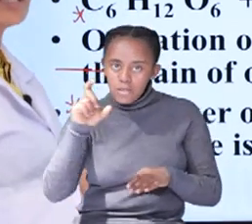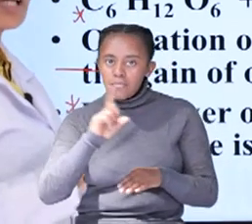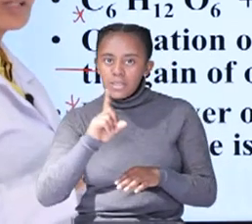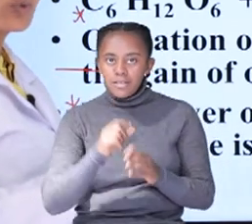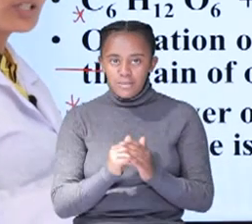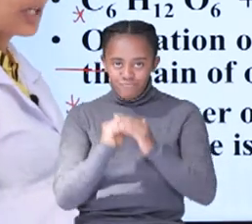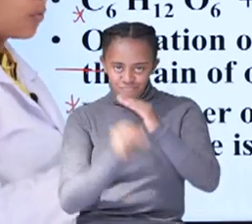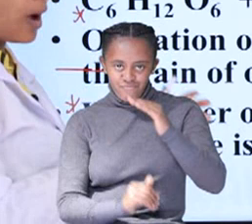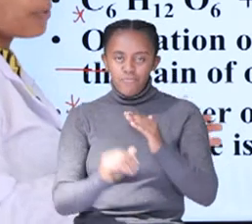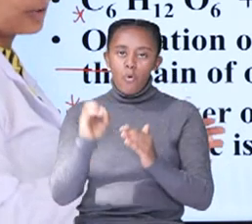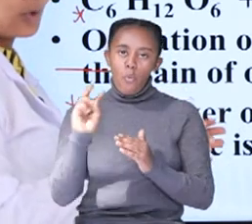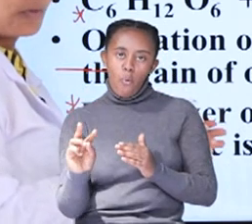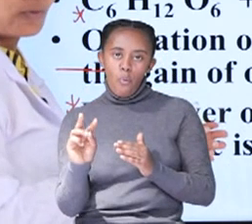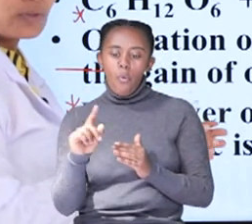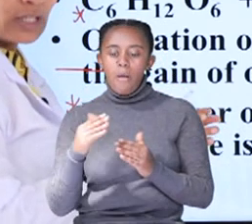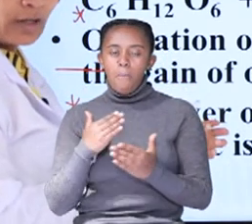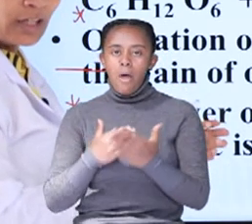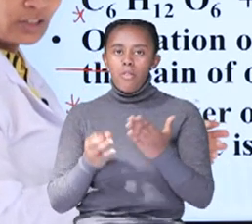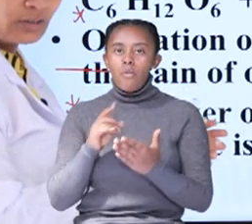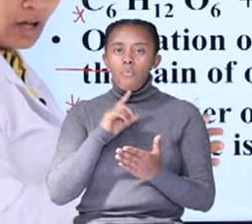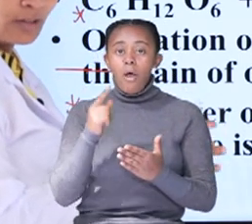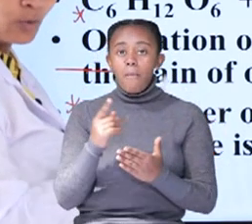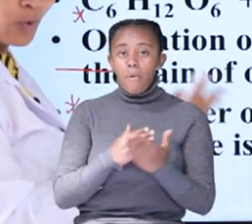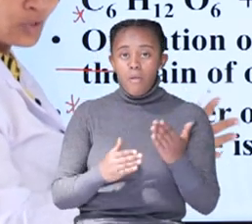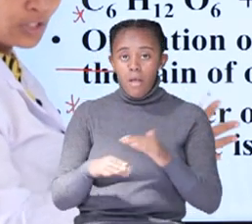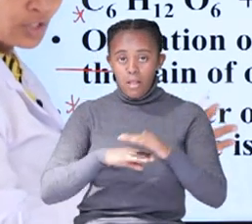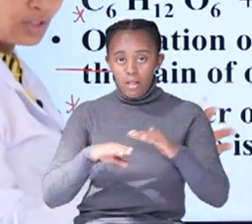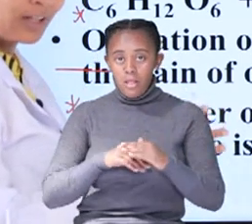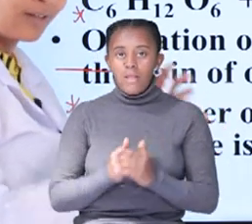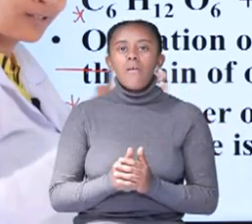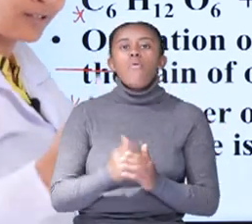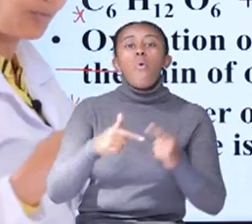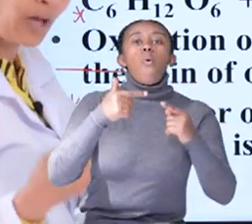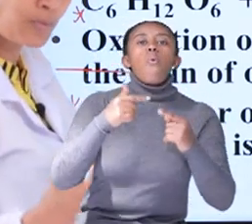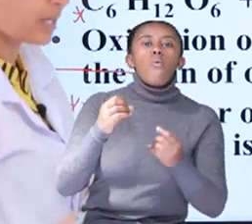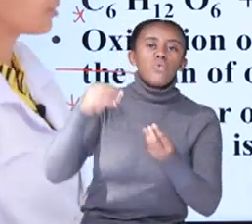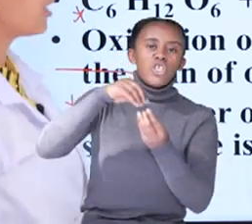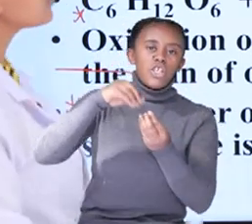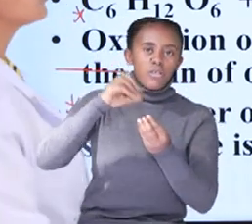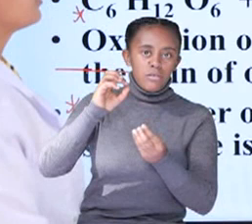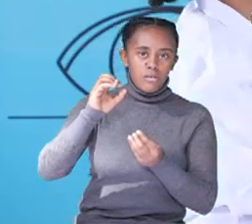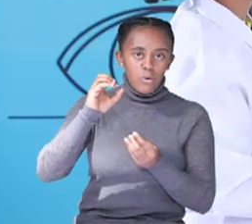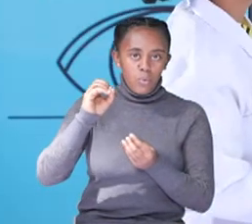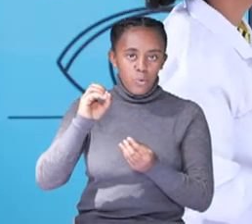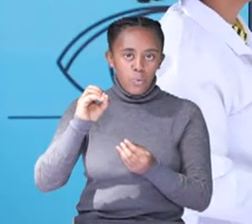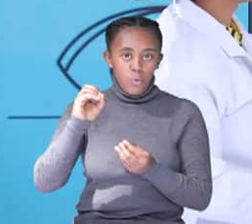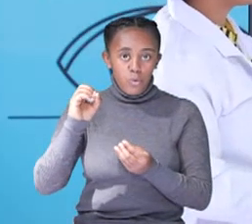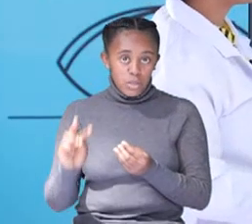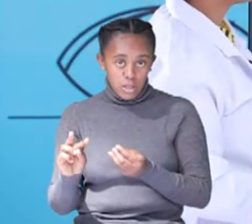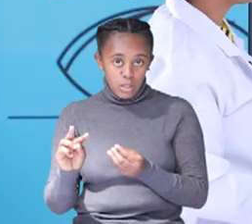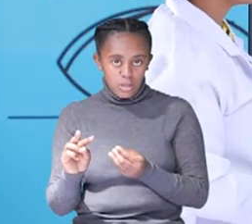reaction in which one part of the reaction undergo oxidation, and at the same time the other part